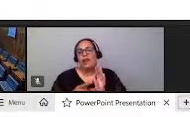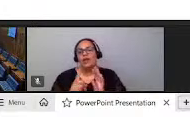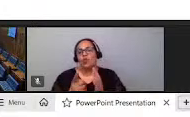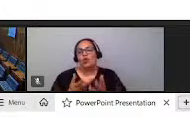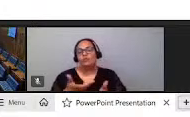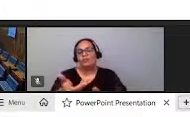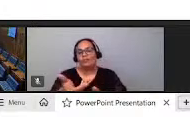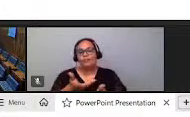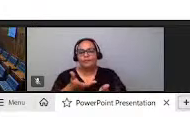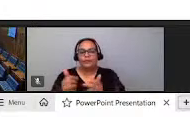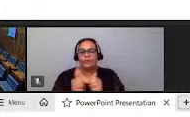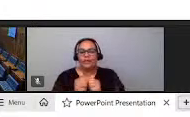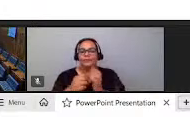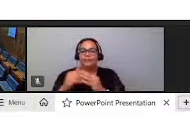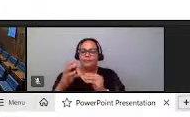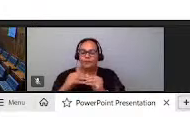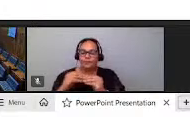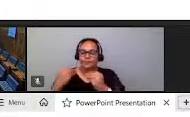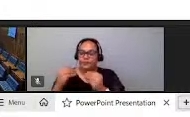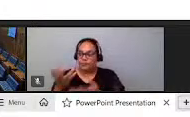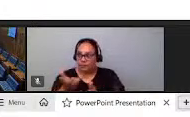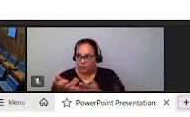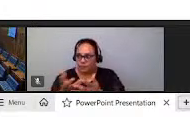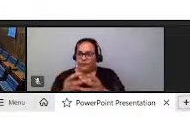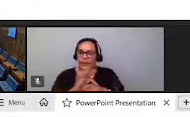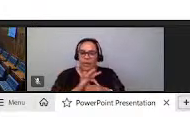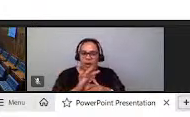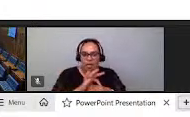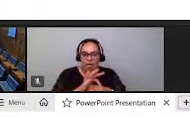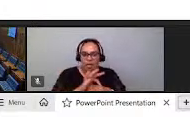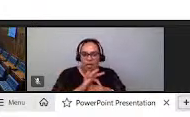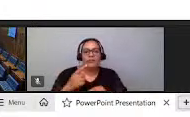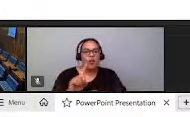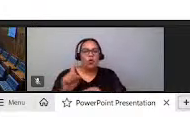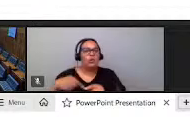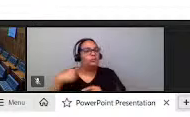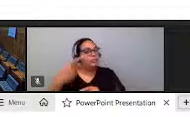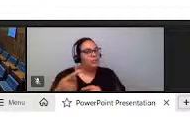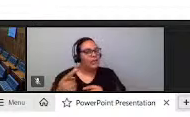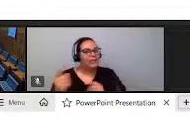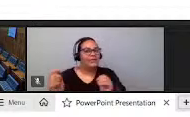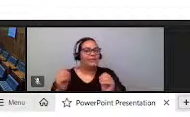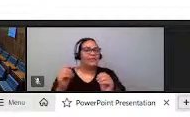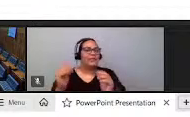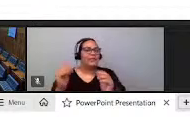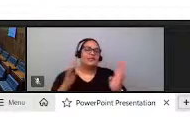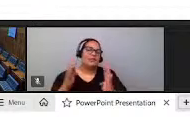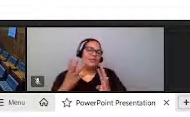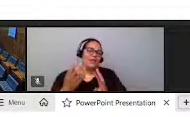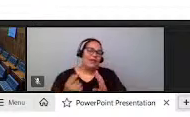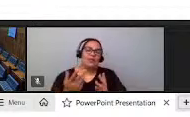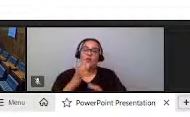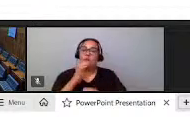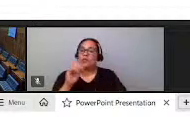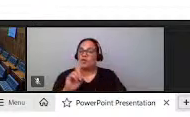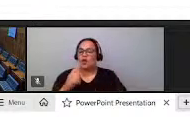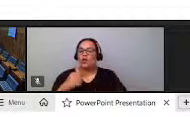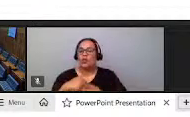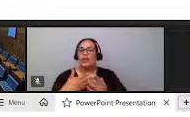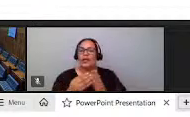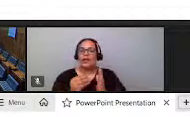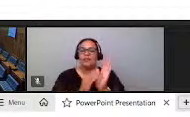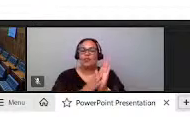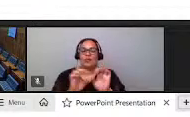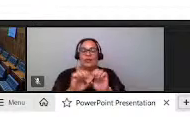engage the the fruit industry again to plan for the next season what it means is that we can put